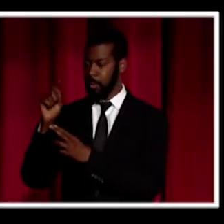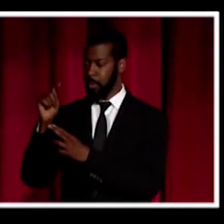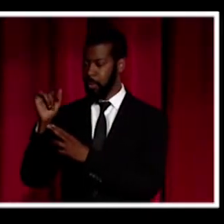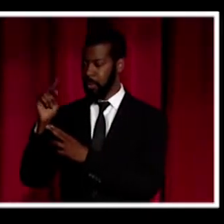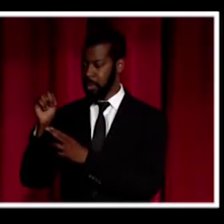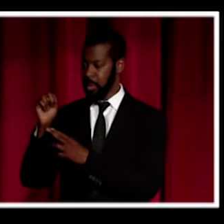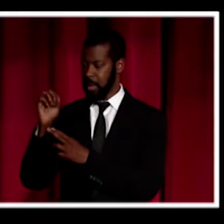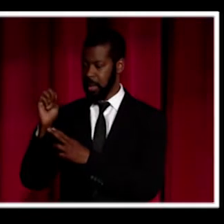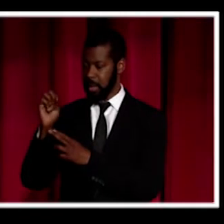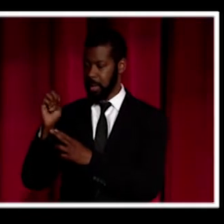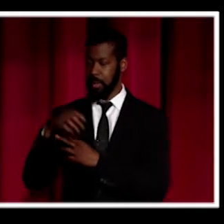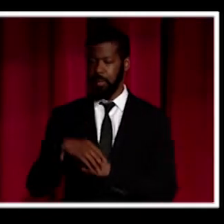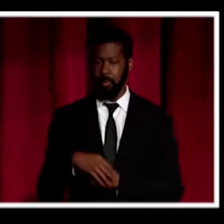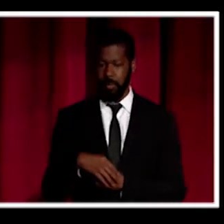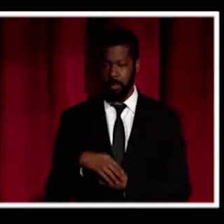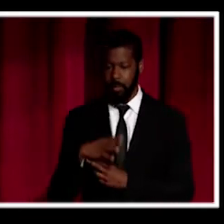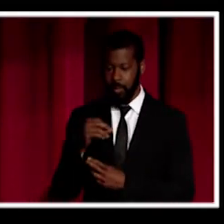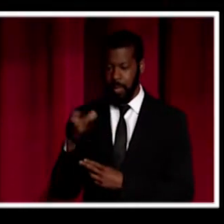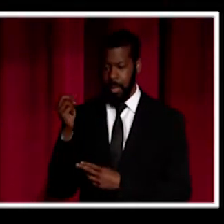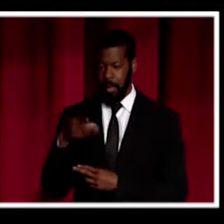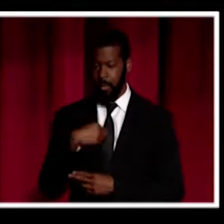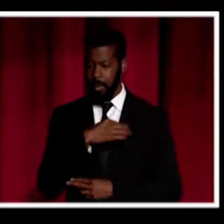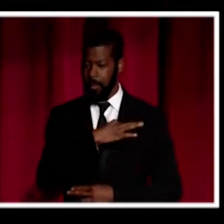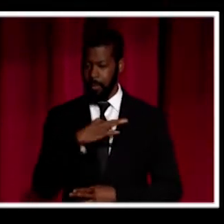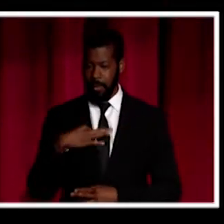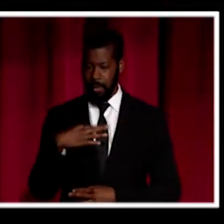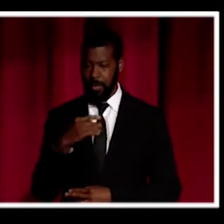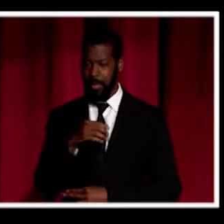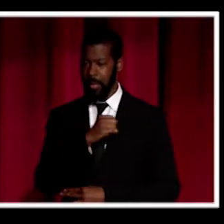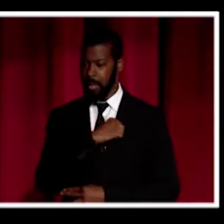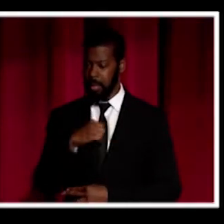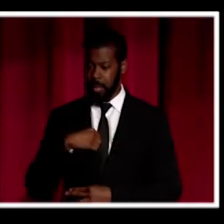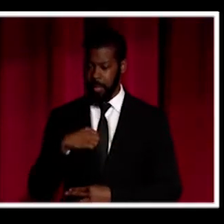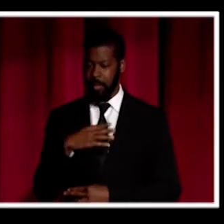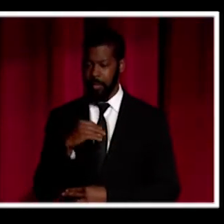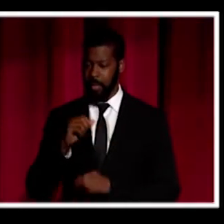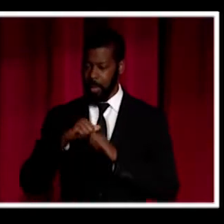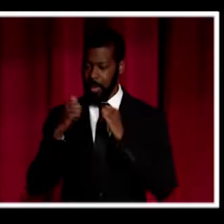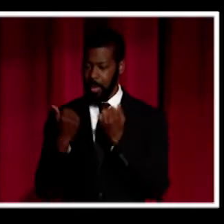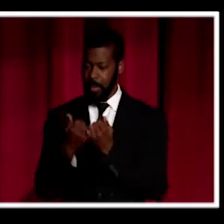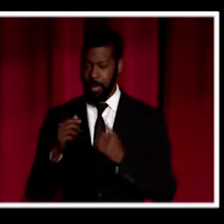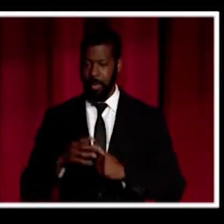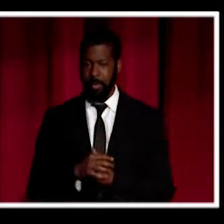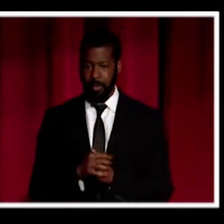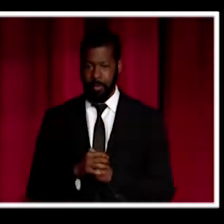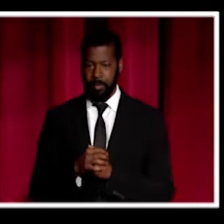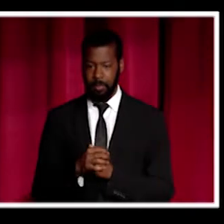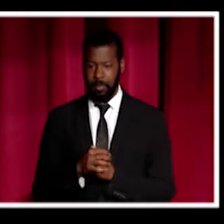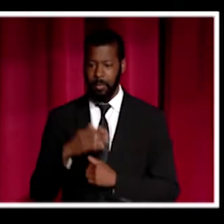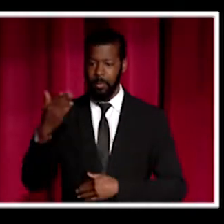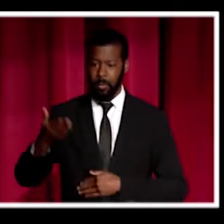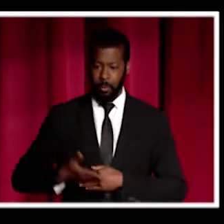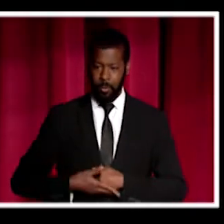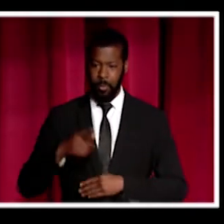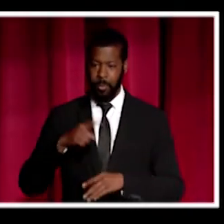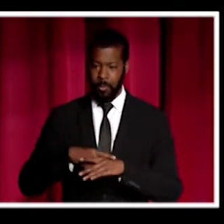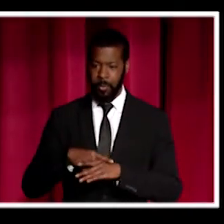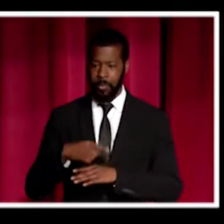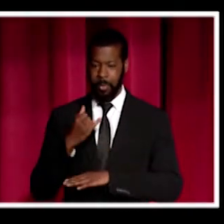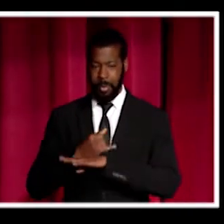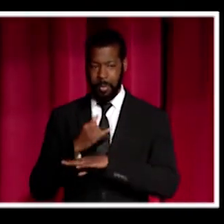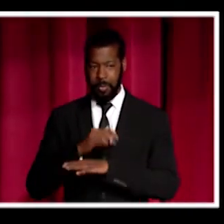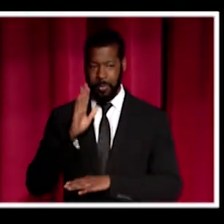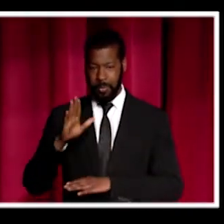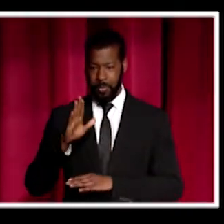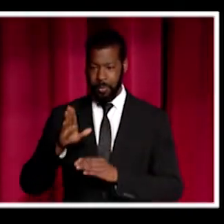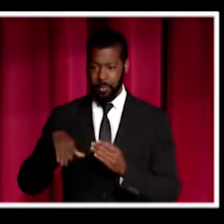Warnke. And on behalf of our faculty, staff, students, and alumni, welcome to the campus of your